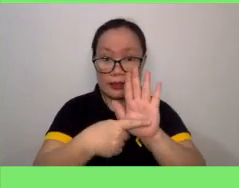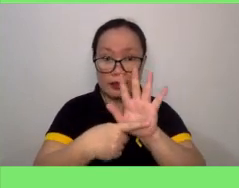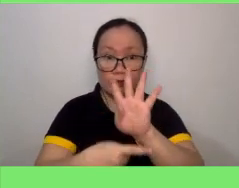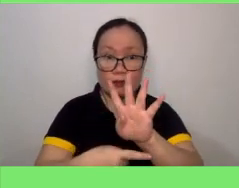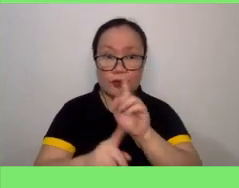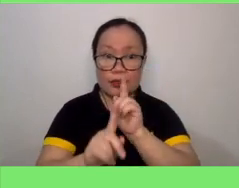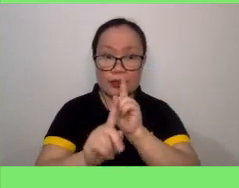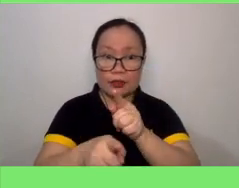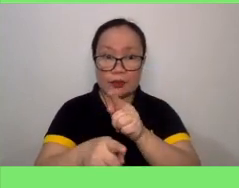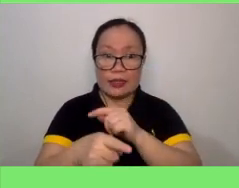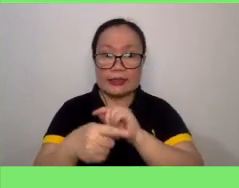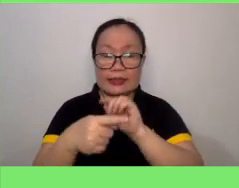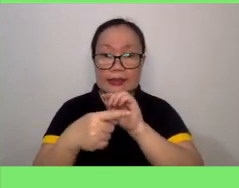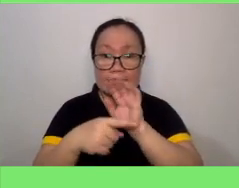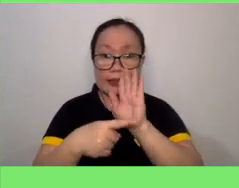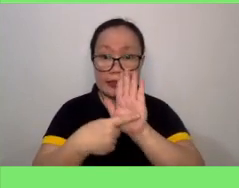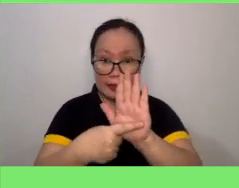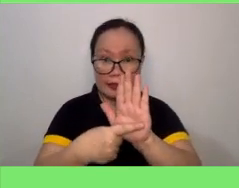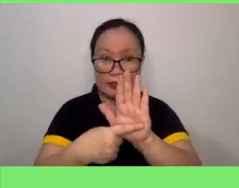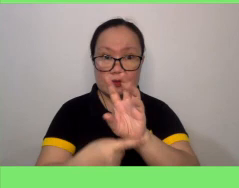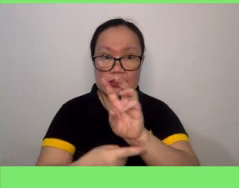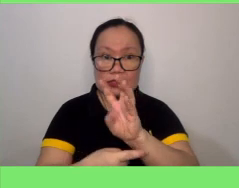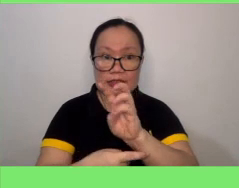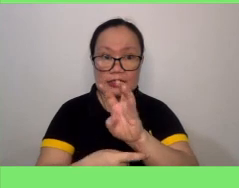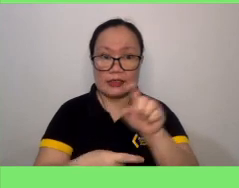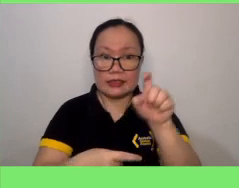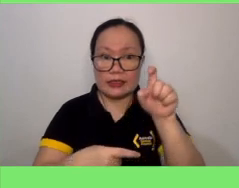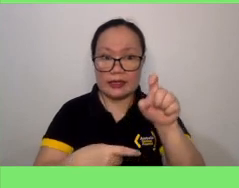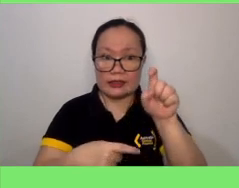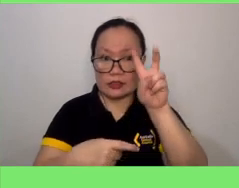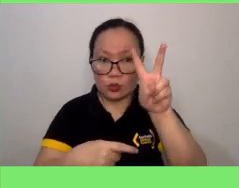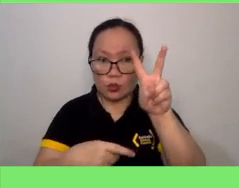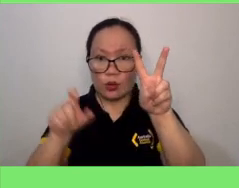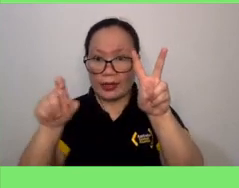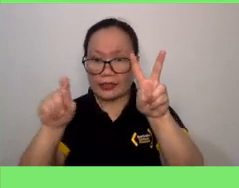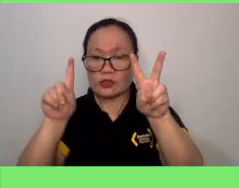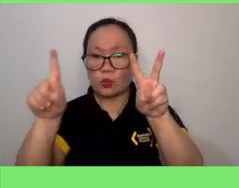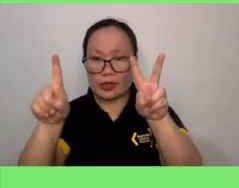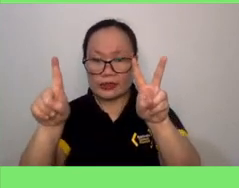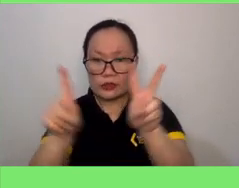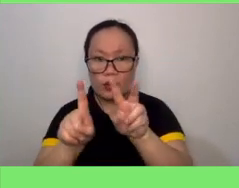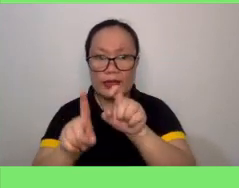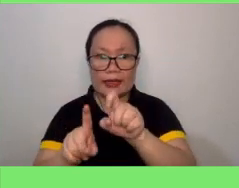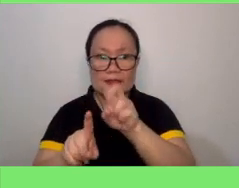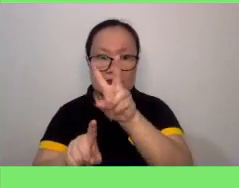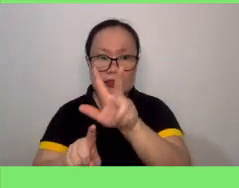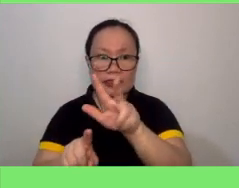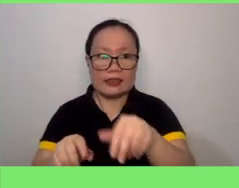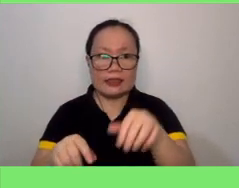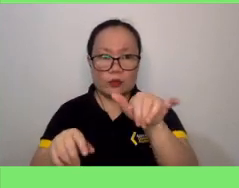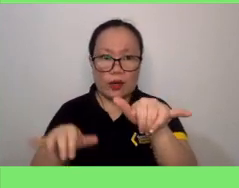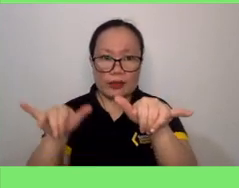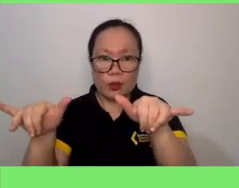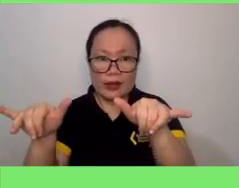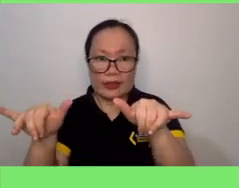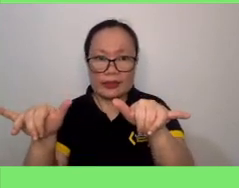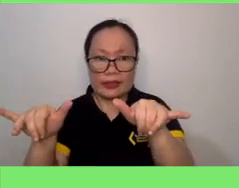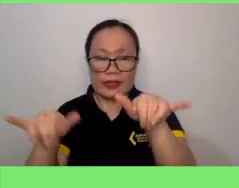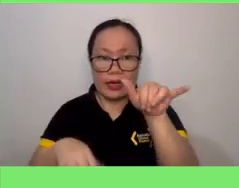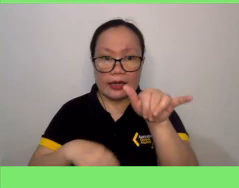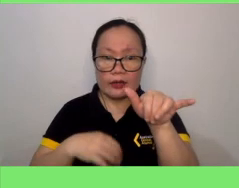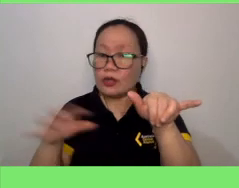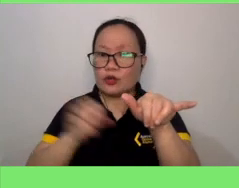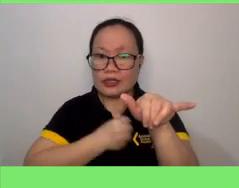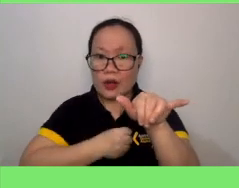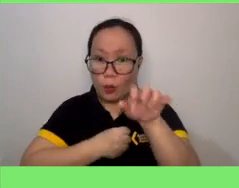2. So, ito pala may 1. So, 2 plus 1, that is cube. So, 1, wala doon. So, that is